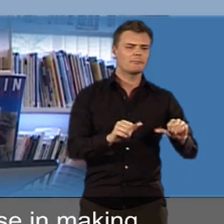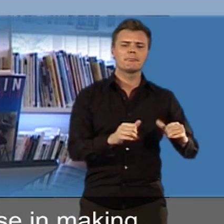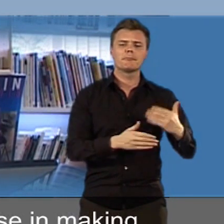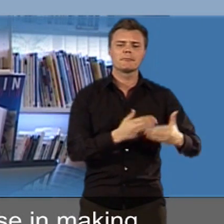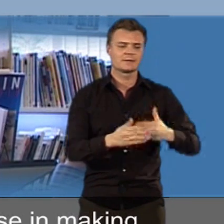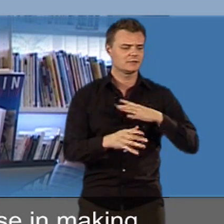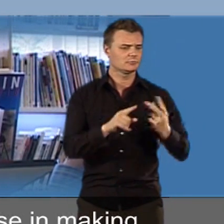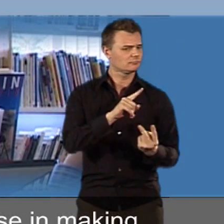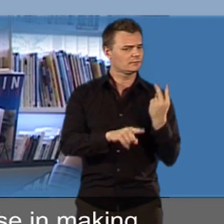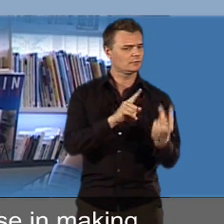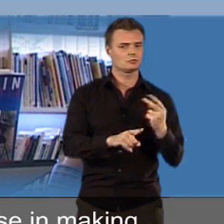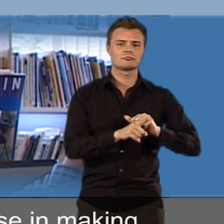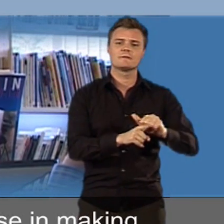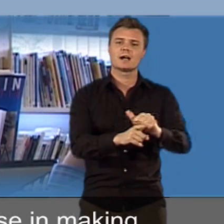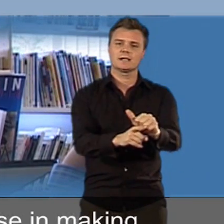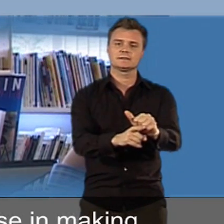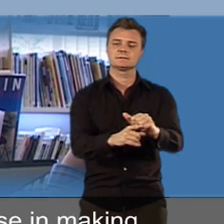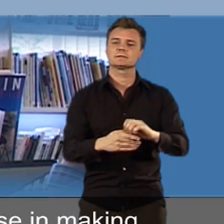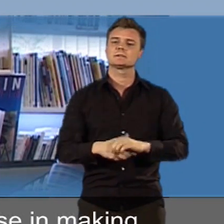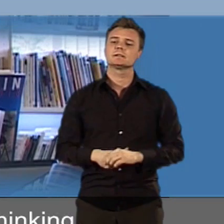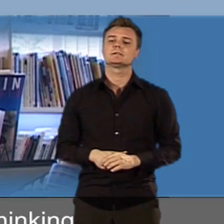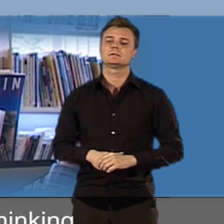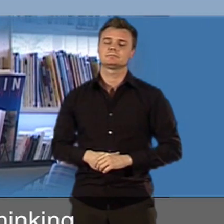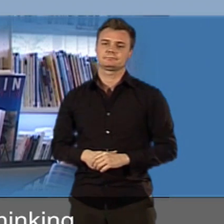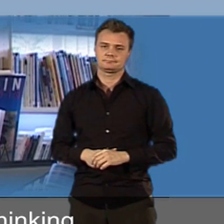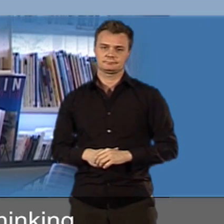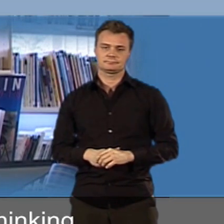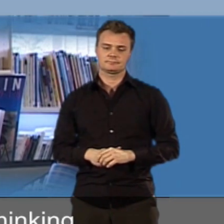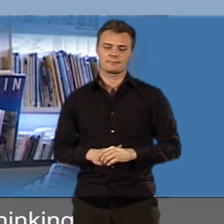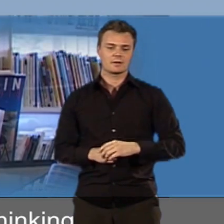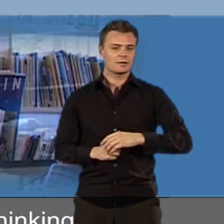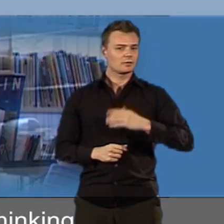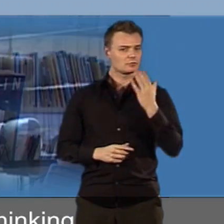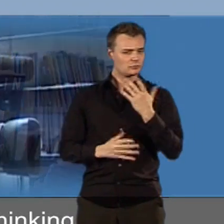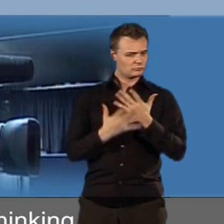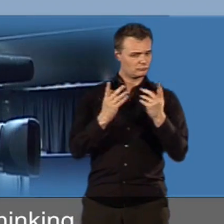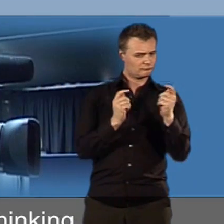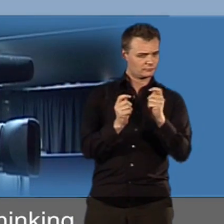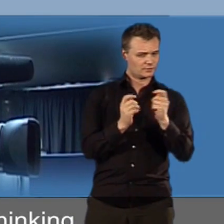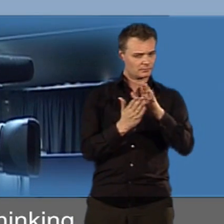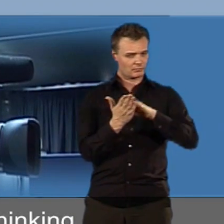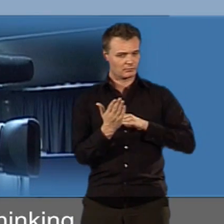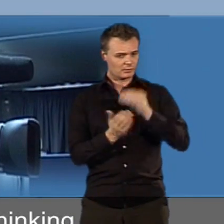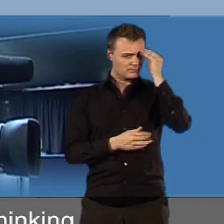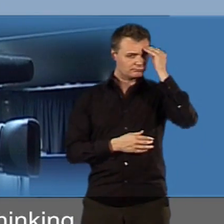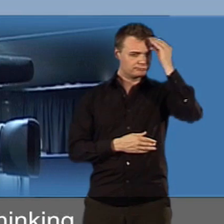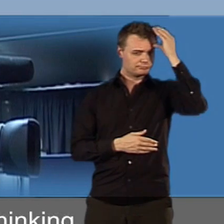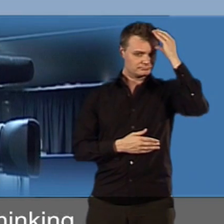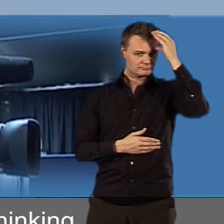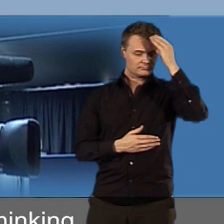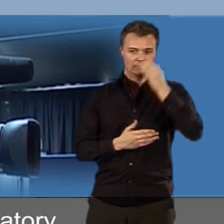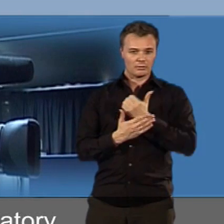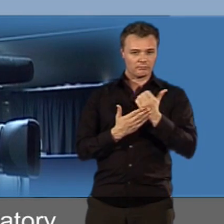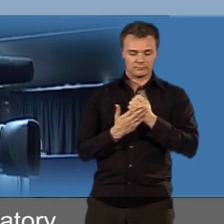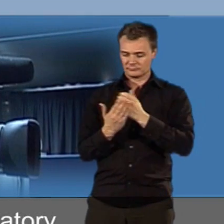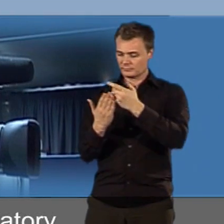As schools develop their expertise in making reasonable adjustments, these are often incorporated into whole school thinking, informing